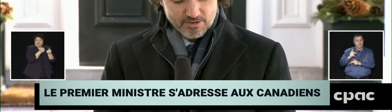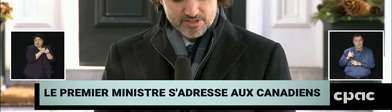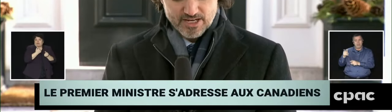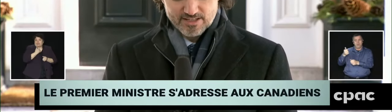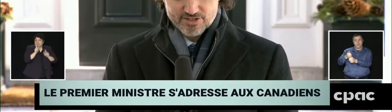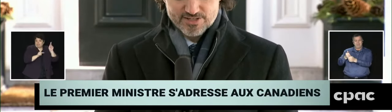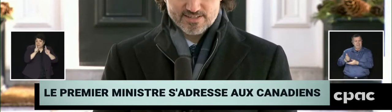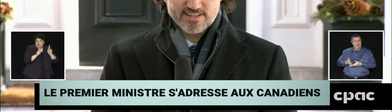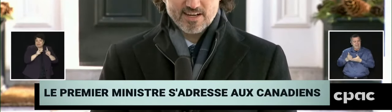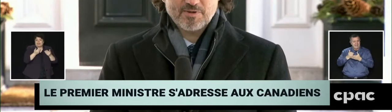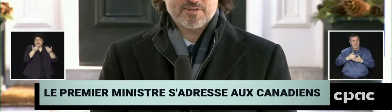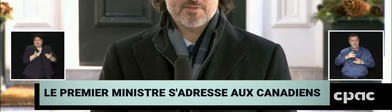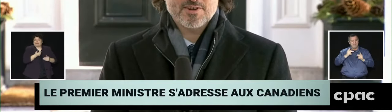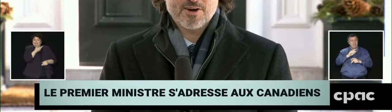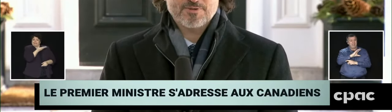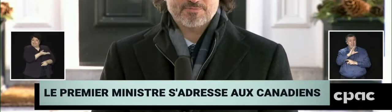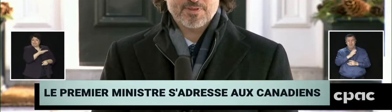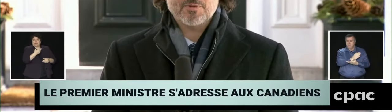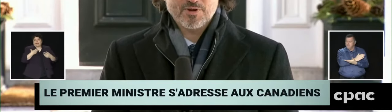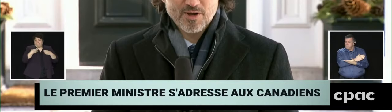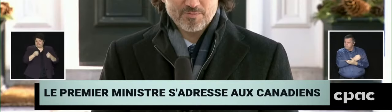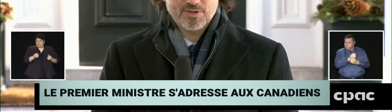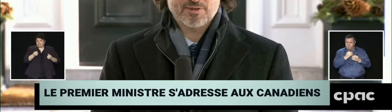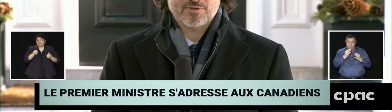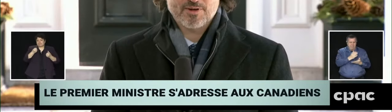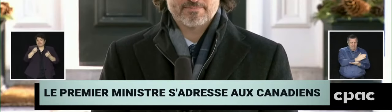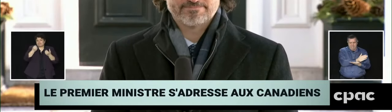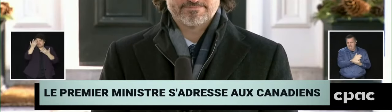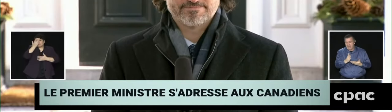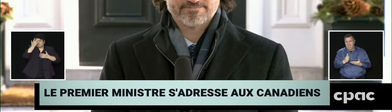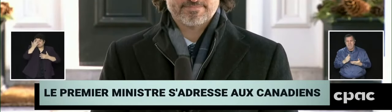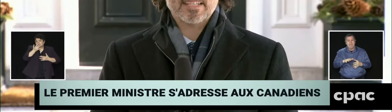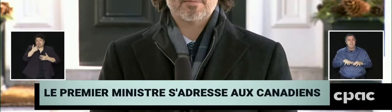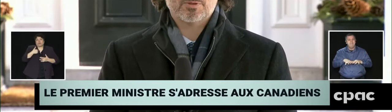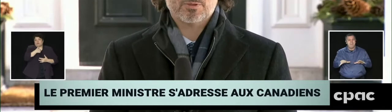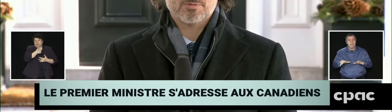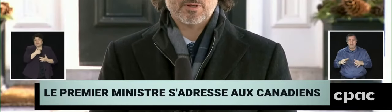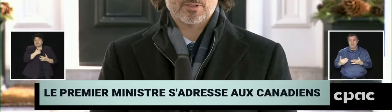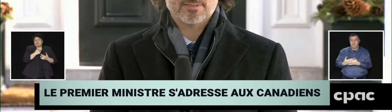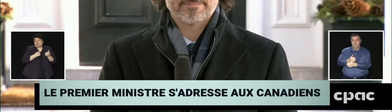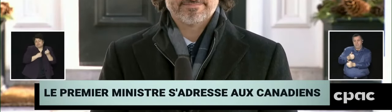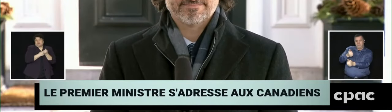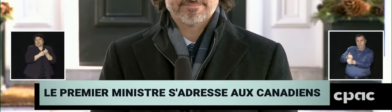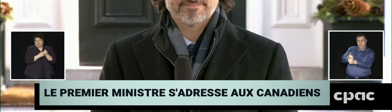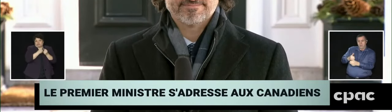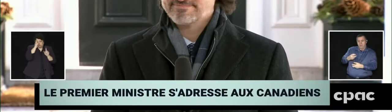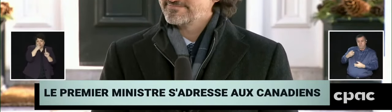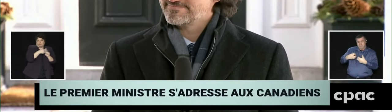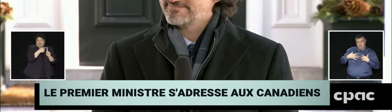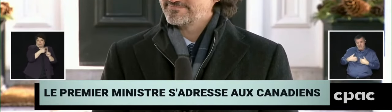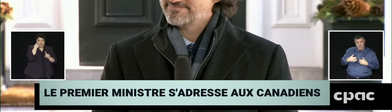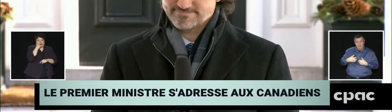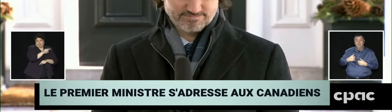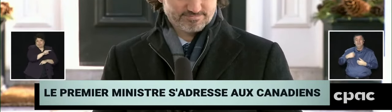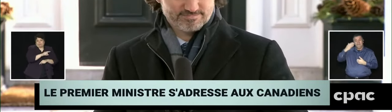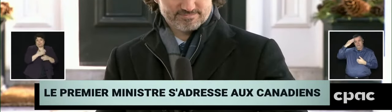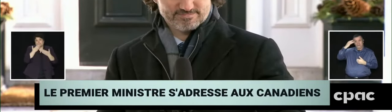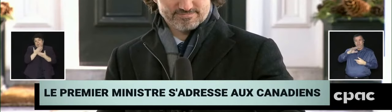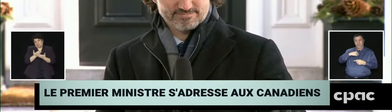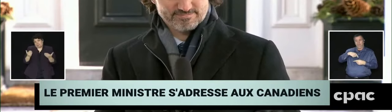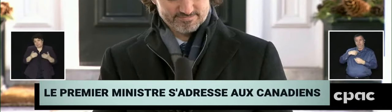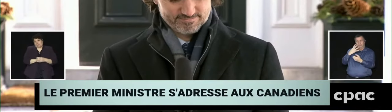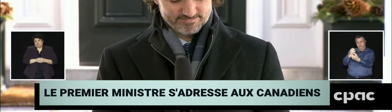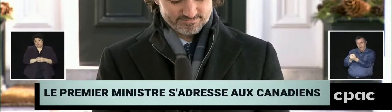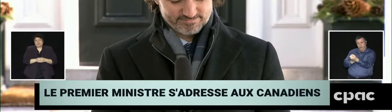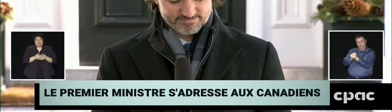faces health challenges, I want him to know that we're all pulling for him. Merci beaucoup tout le monde. Thank you, Prime Minister. Starting